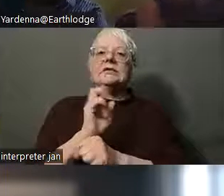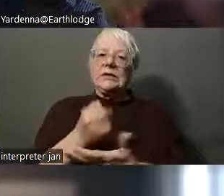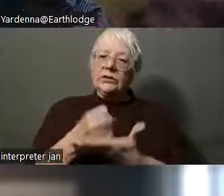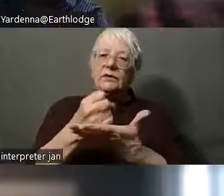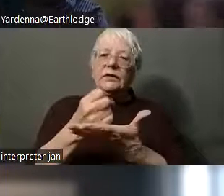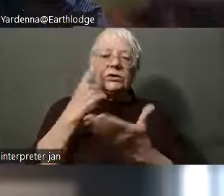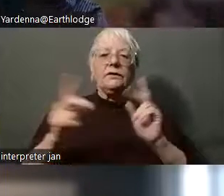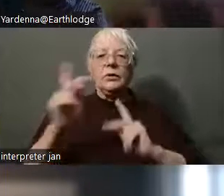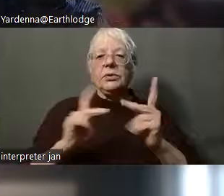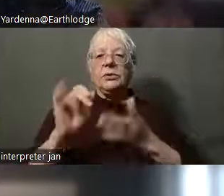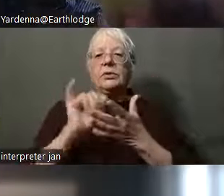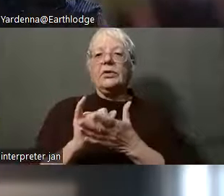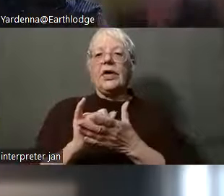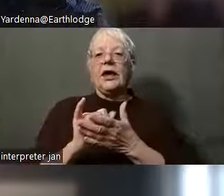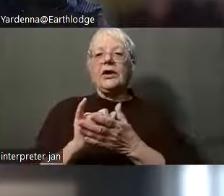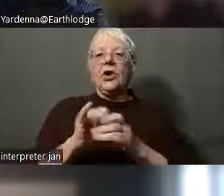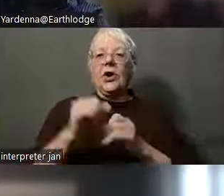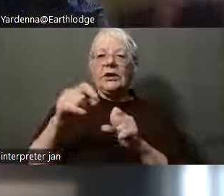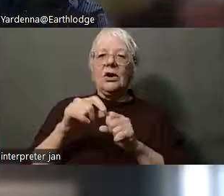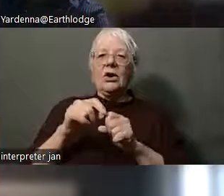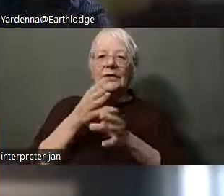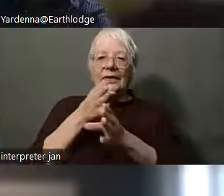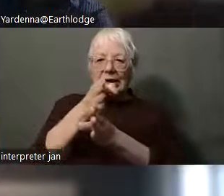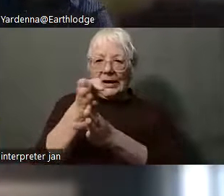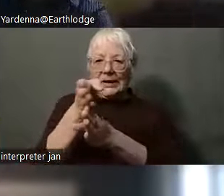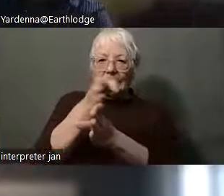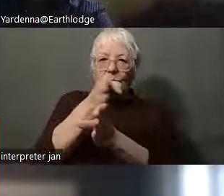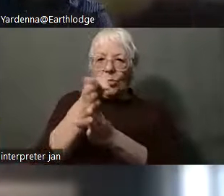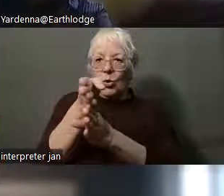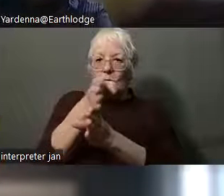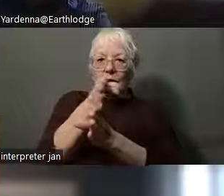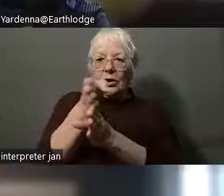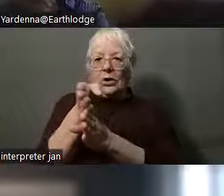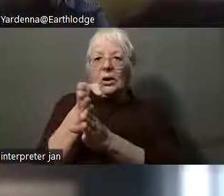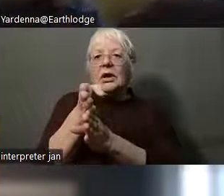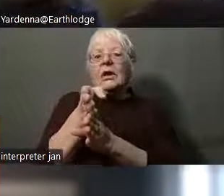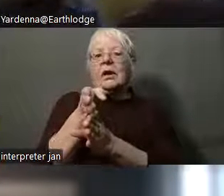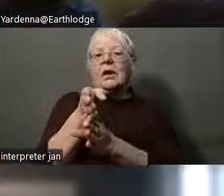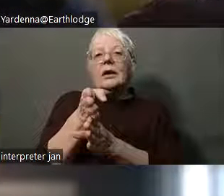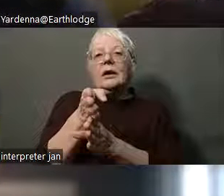that are right on the borderline of,